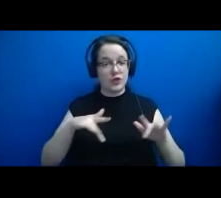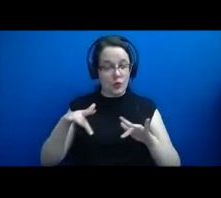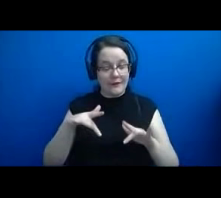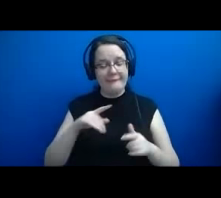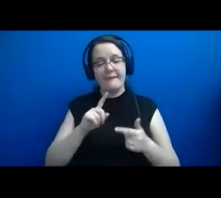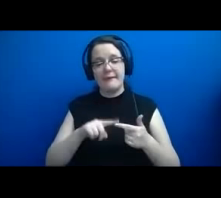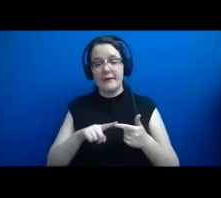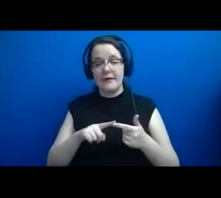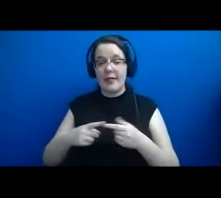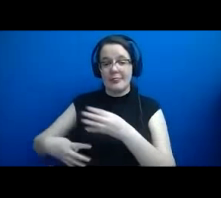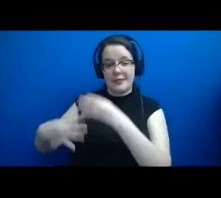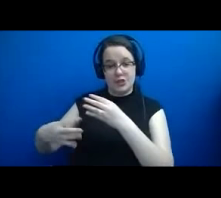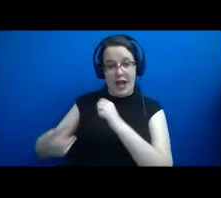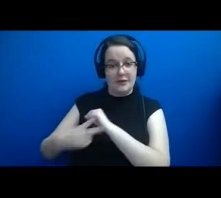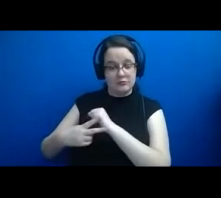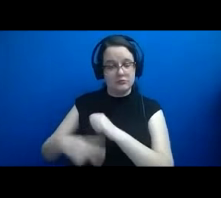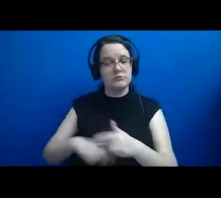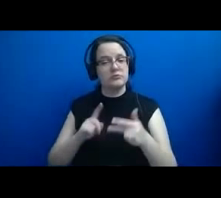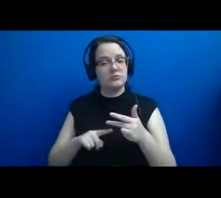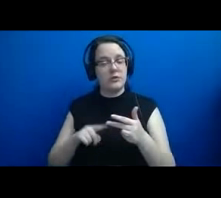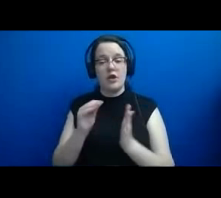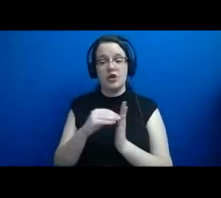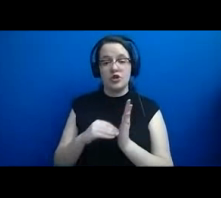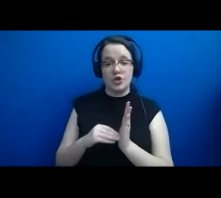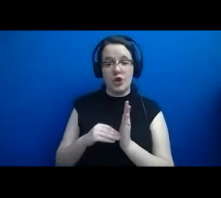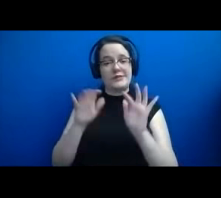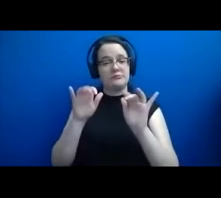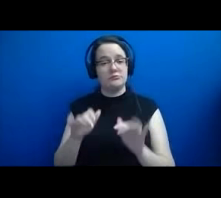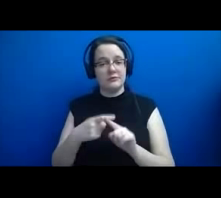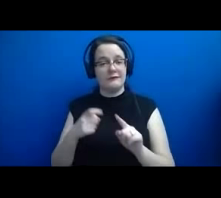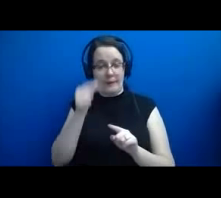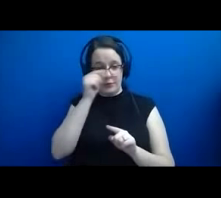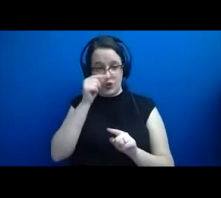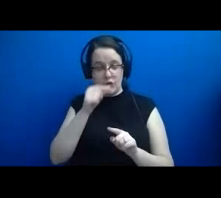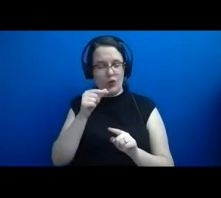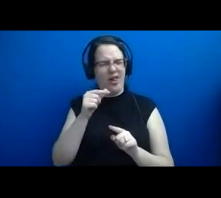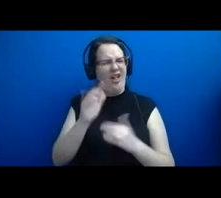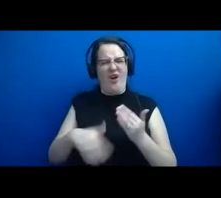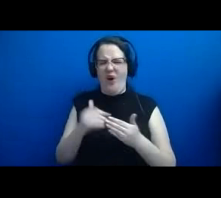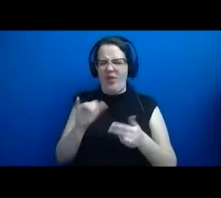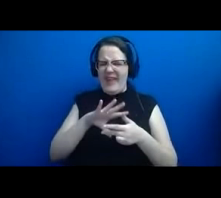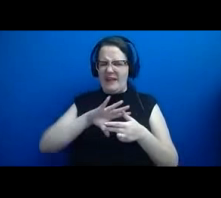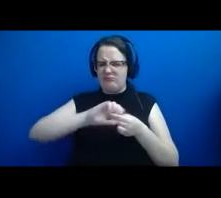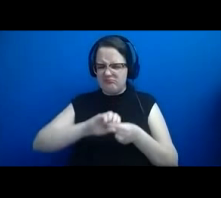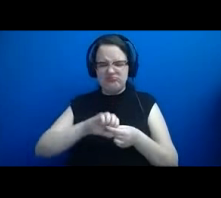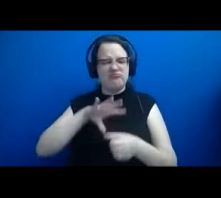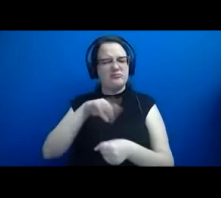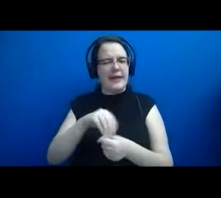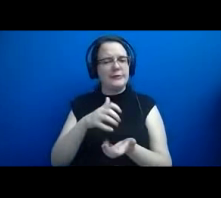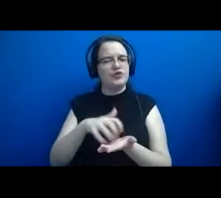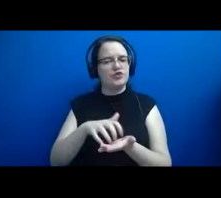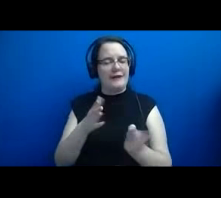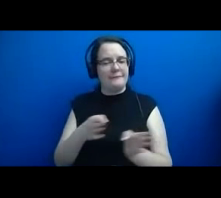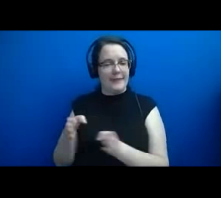chat recordings, we have the notes from Google Notes, compiling all of that into a draft plan that will get sent out to you all